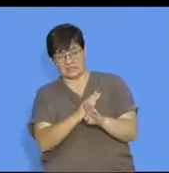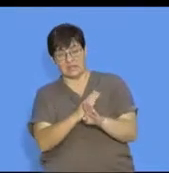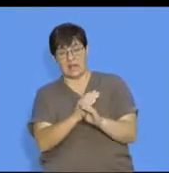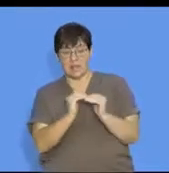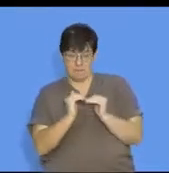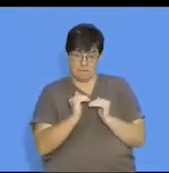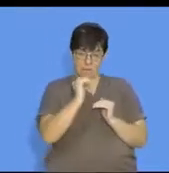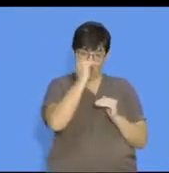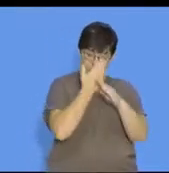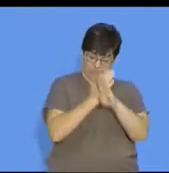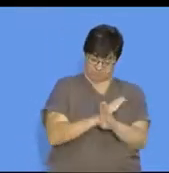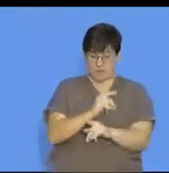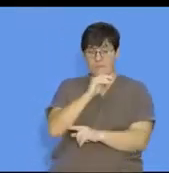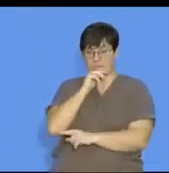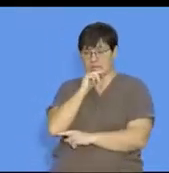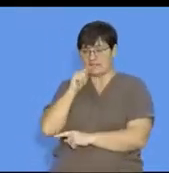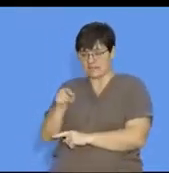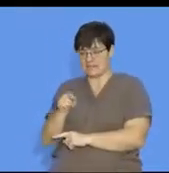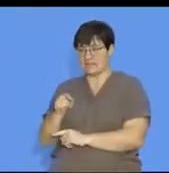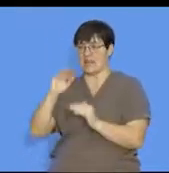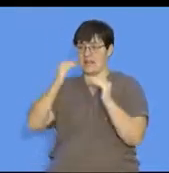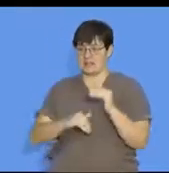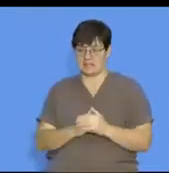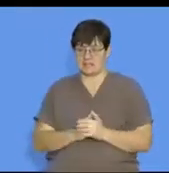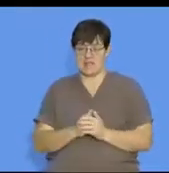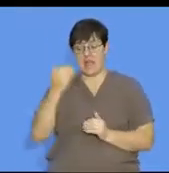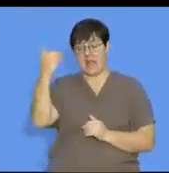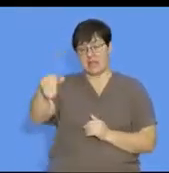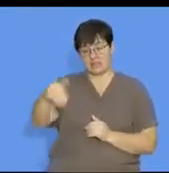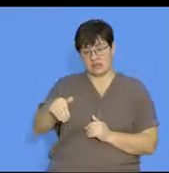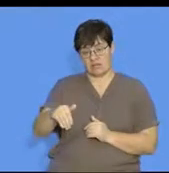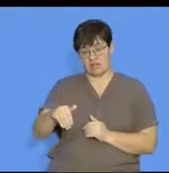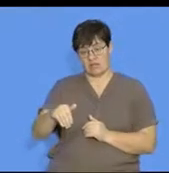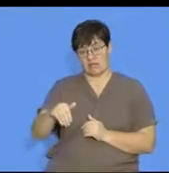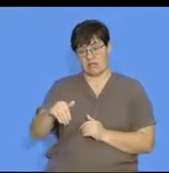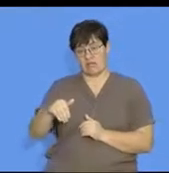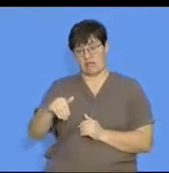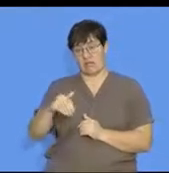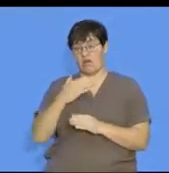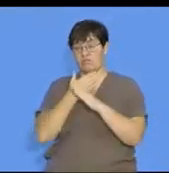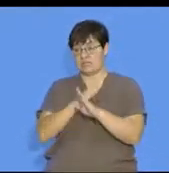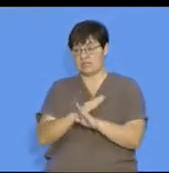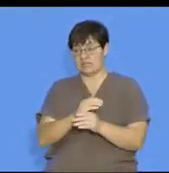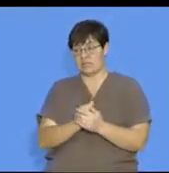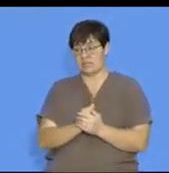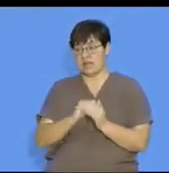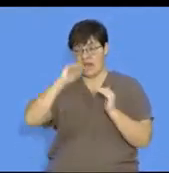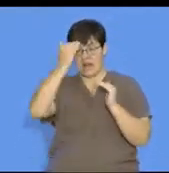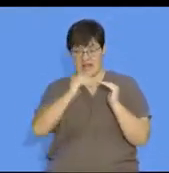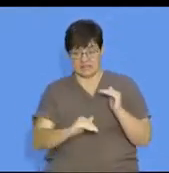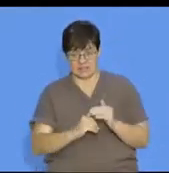voltage, the resistance. So in other words, we are saying resistance, external resistance decreases,